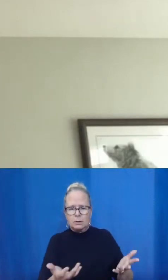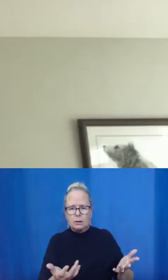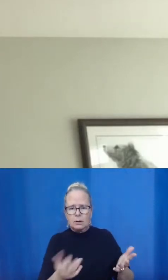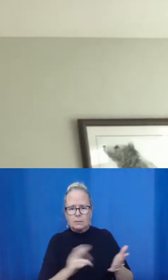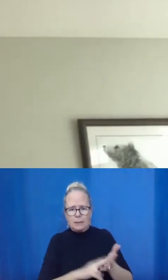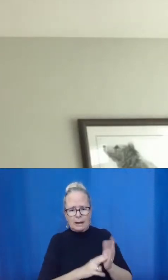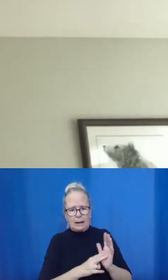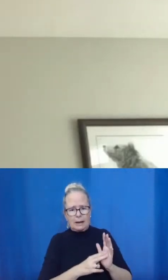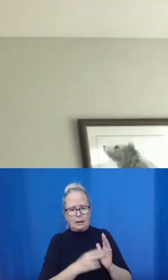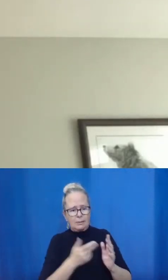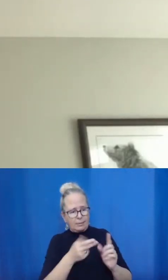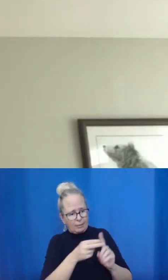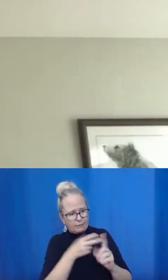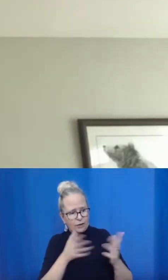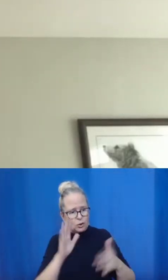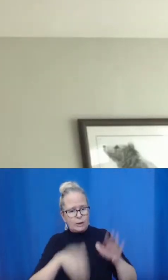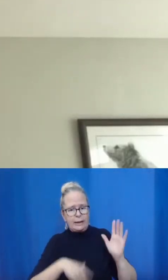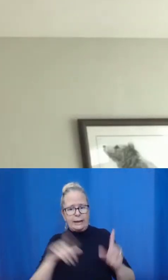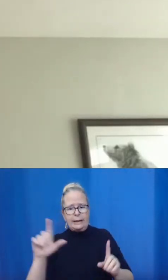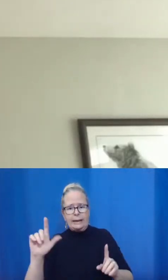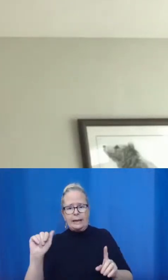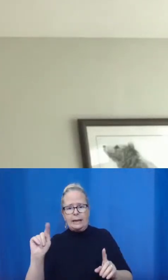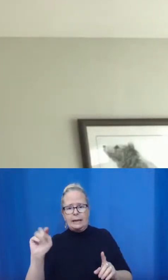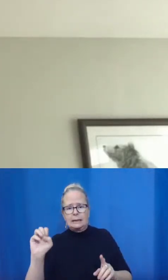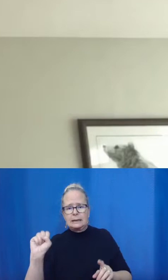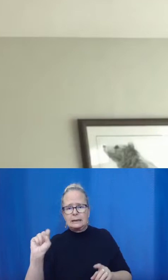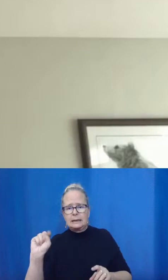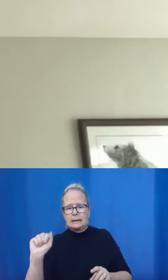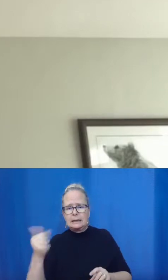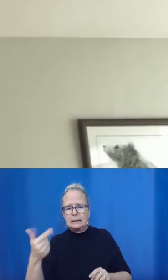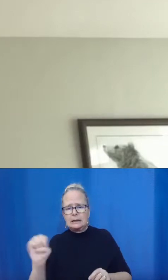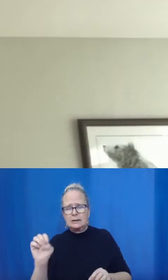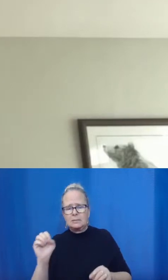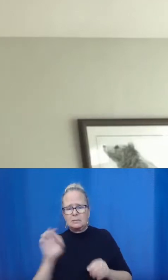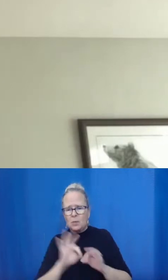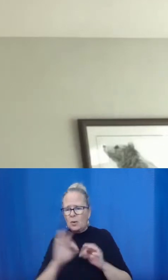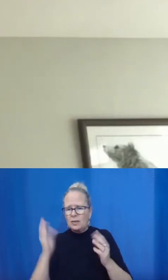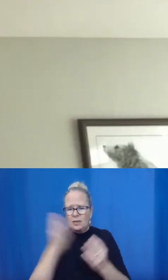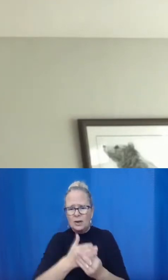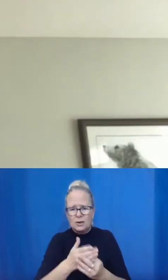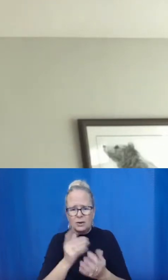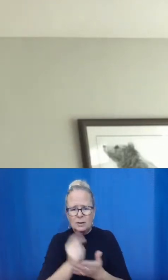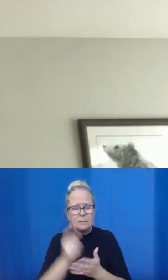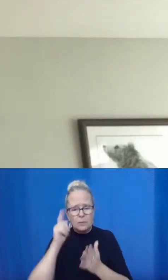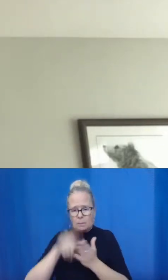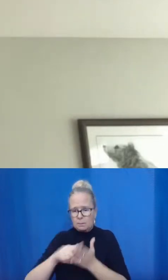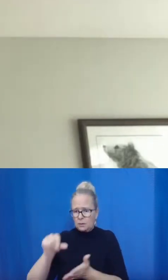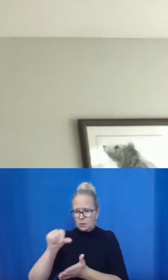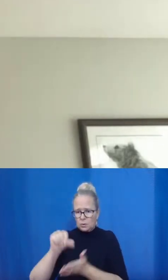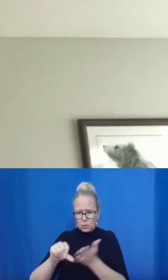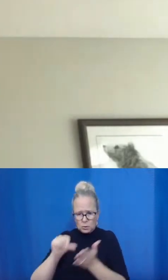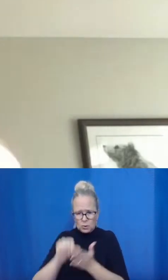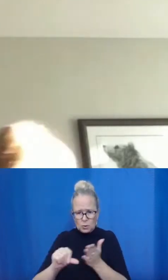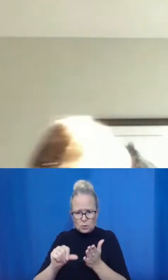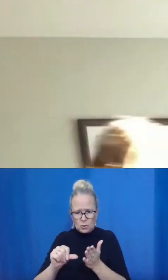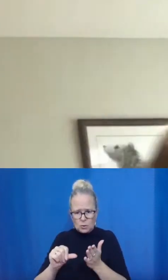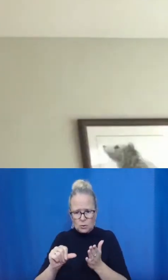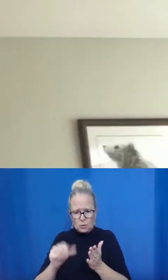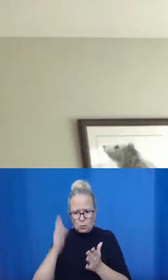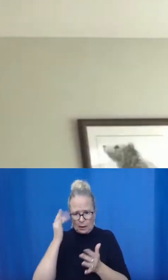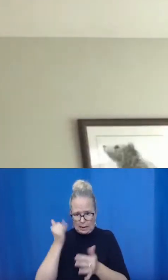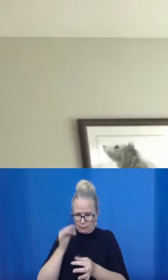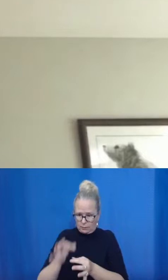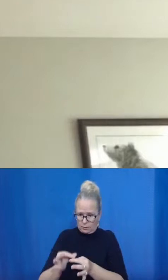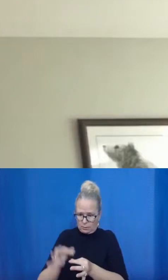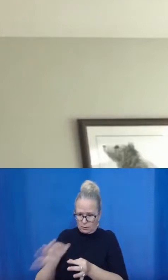interruptions in cancer treatments, including surgeries. Again, the worry would be that delaying treatment could result in progression of the cancer. And you can imagine that might